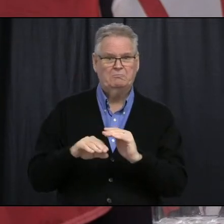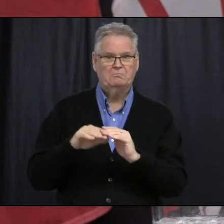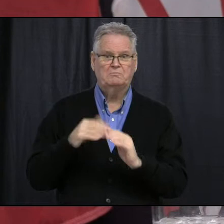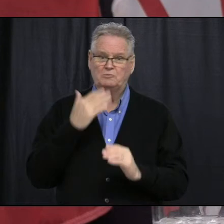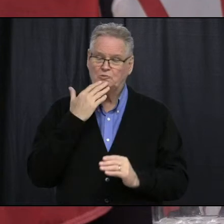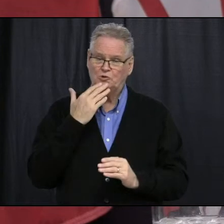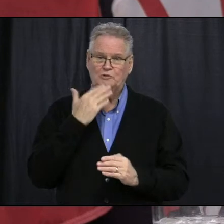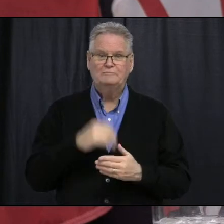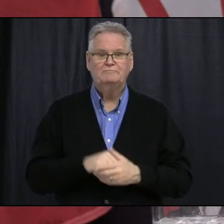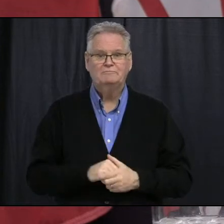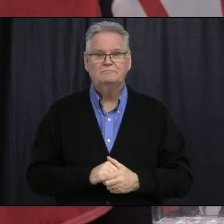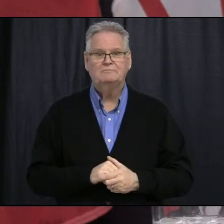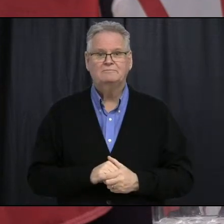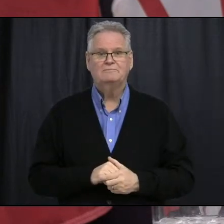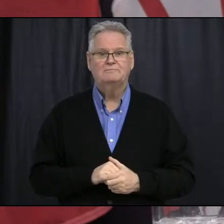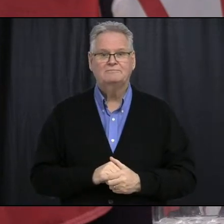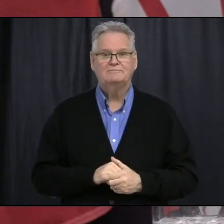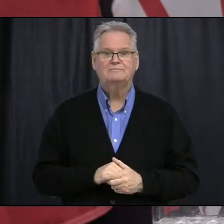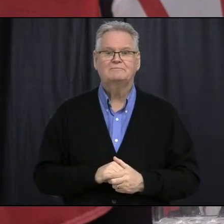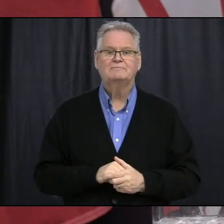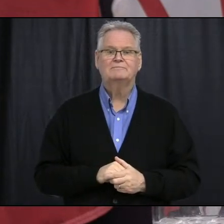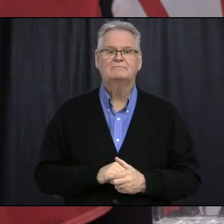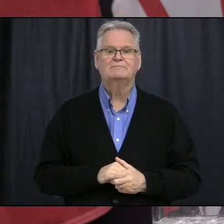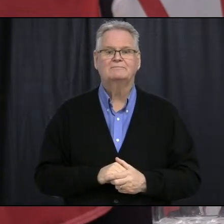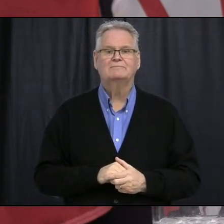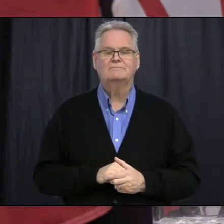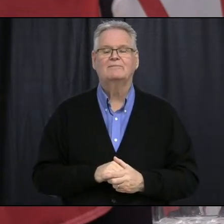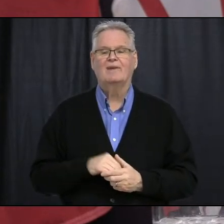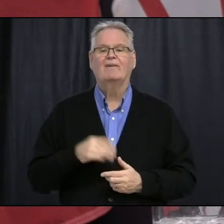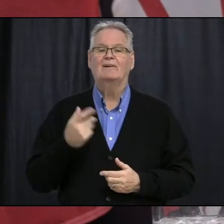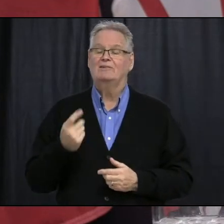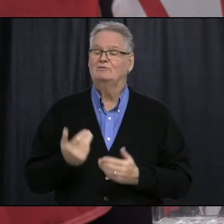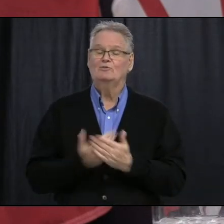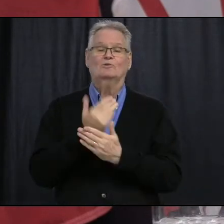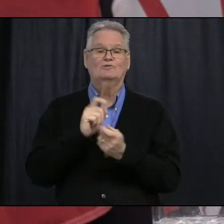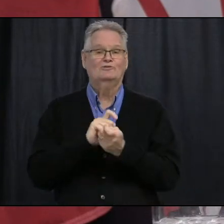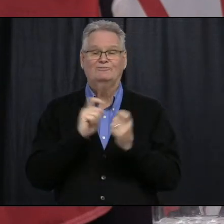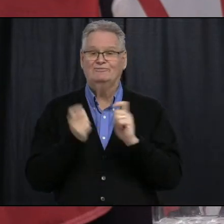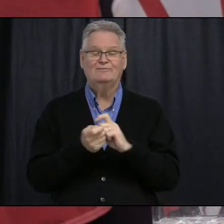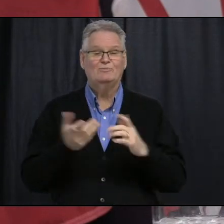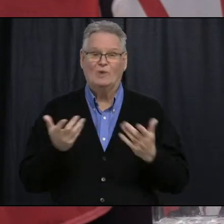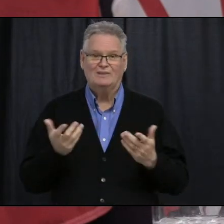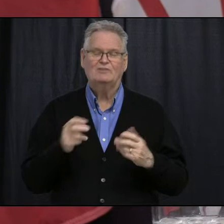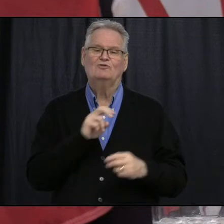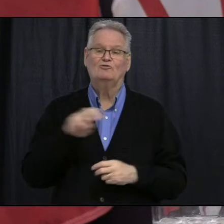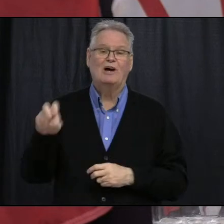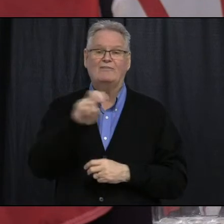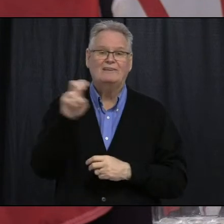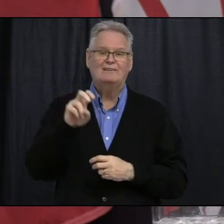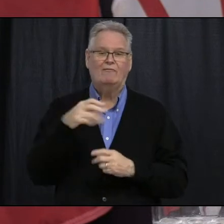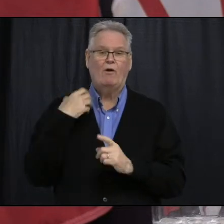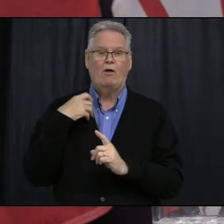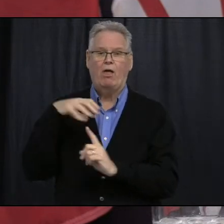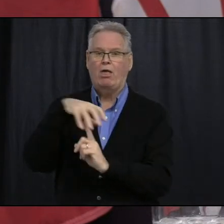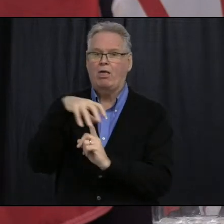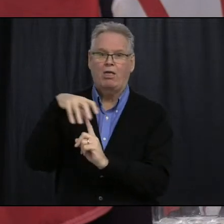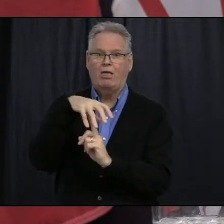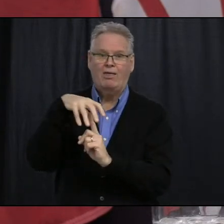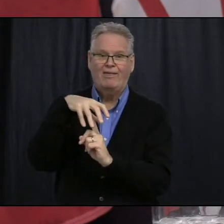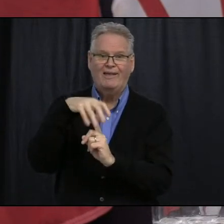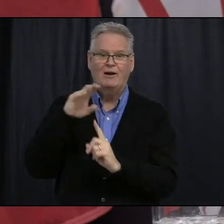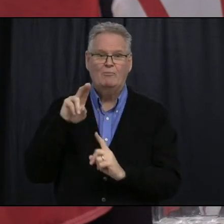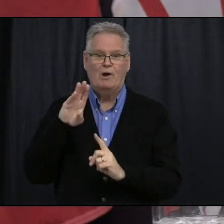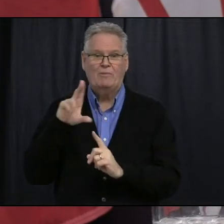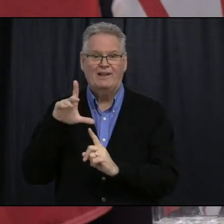bubble. This will be, as last year, simply those people who live normally in Atlantic